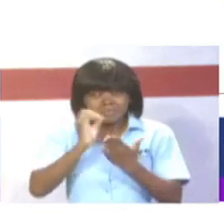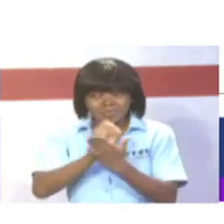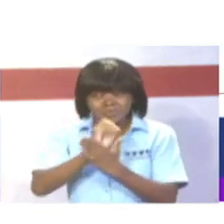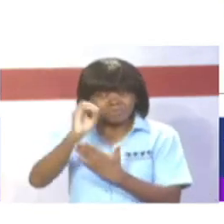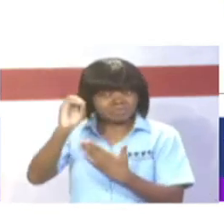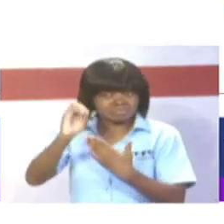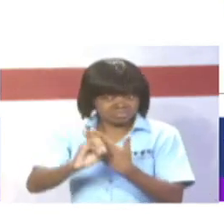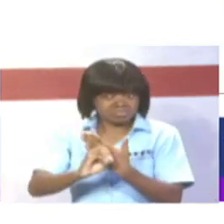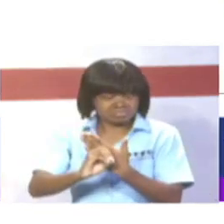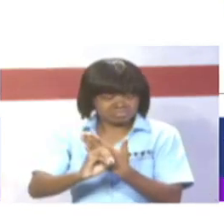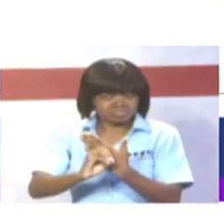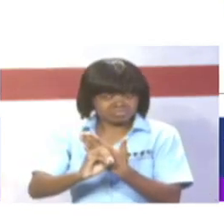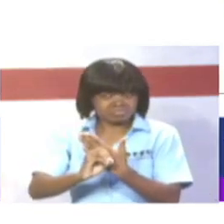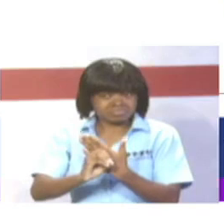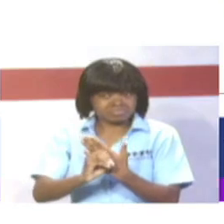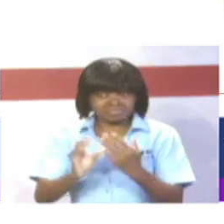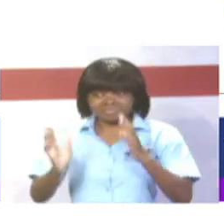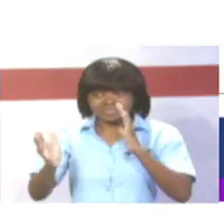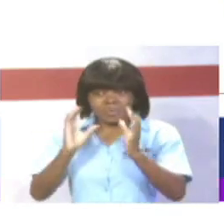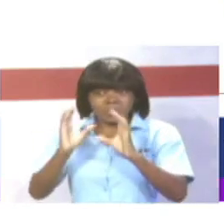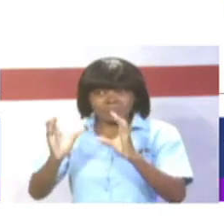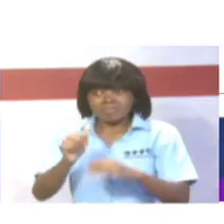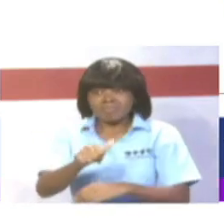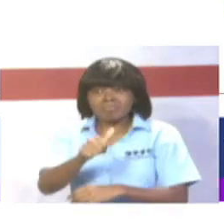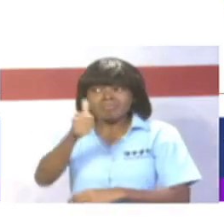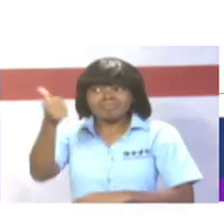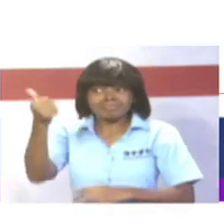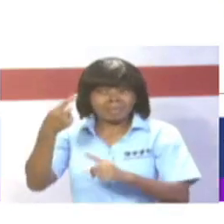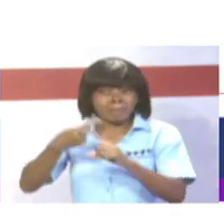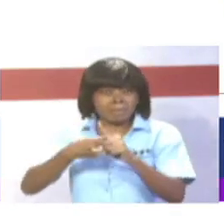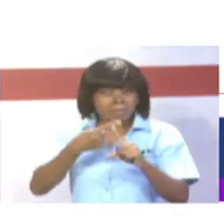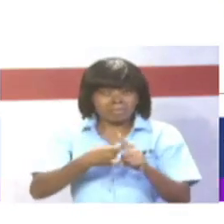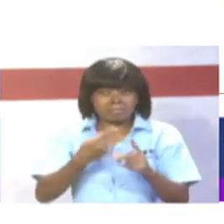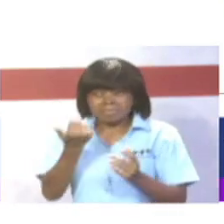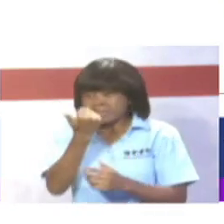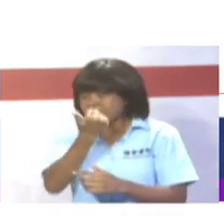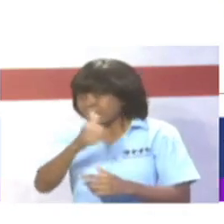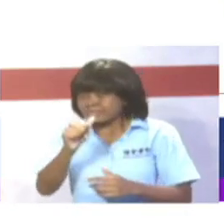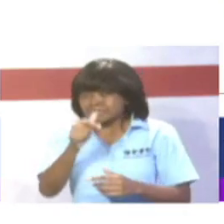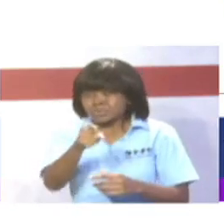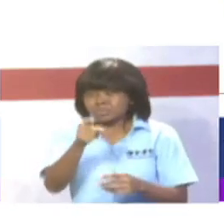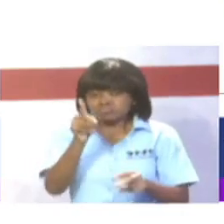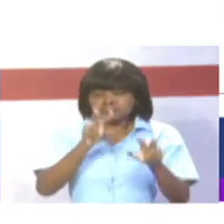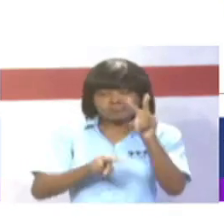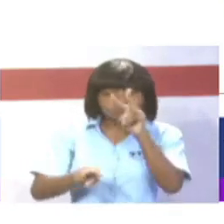what probably are the similarities or any trends you'd have observed? Thank you.